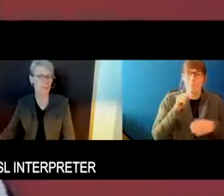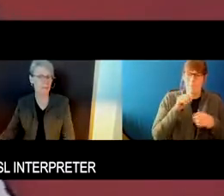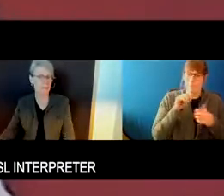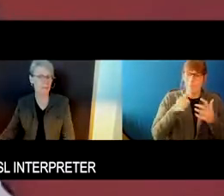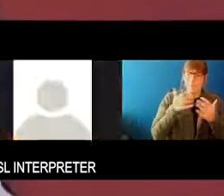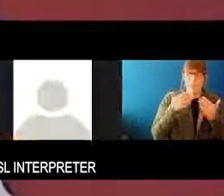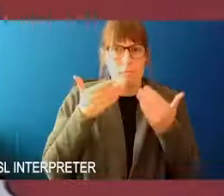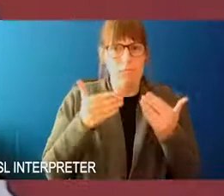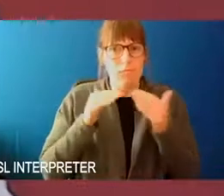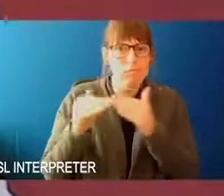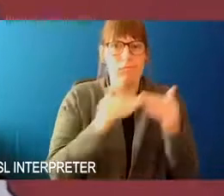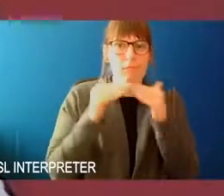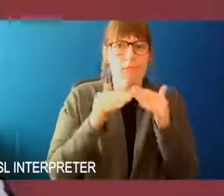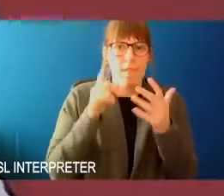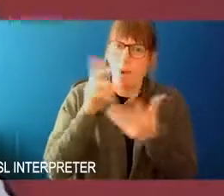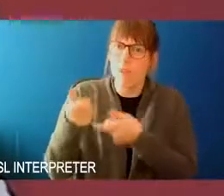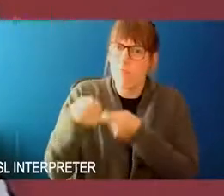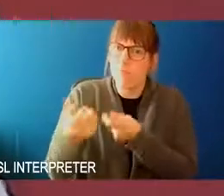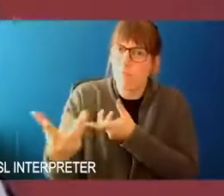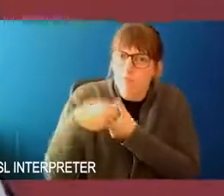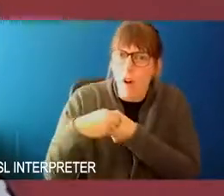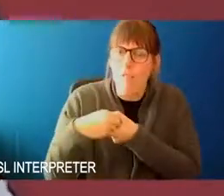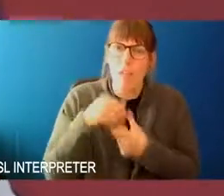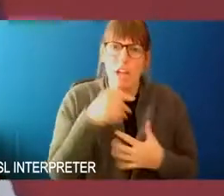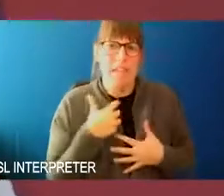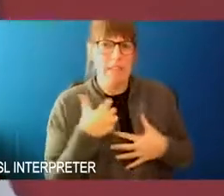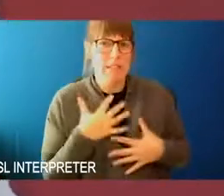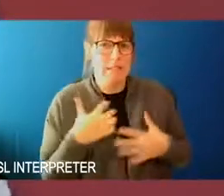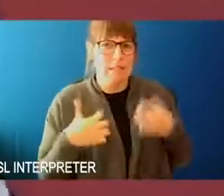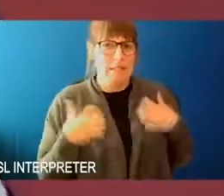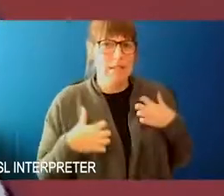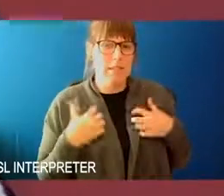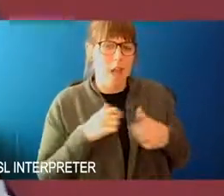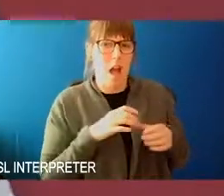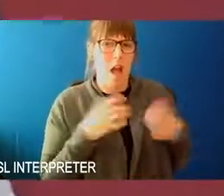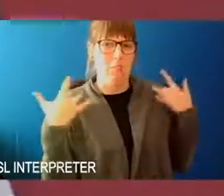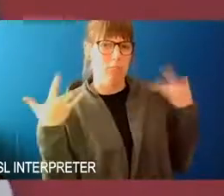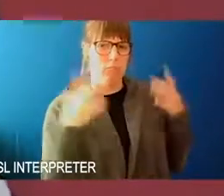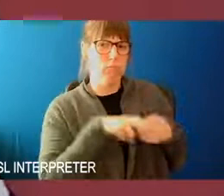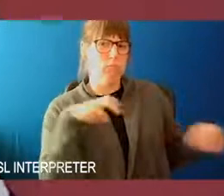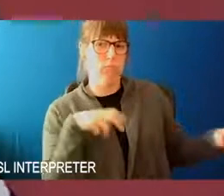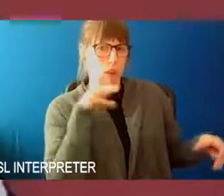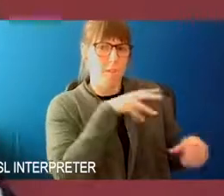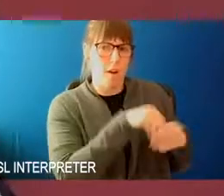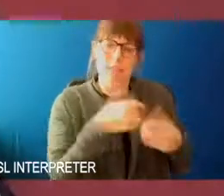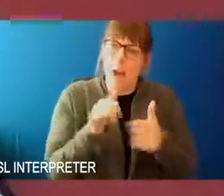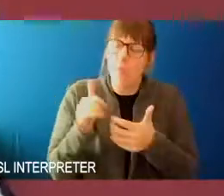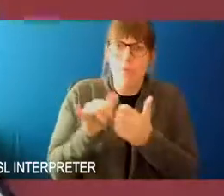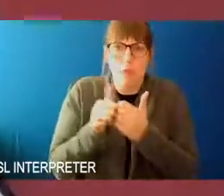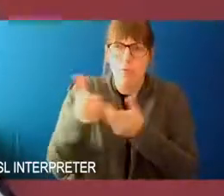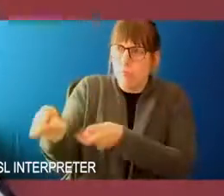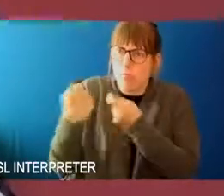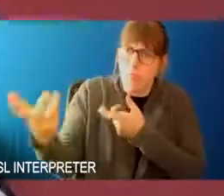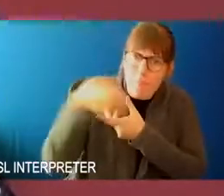injustice, but in a way that is a call to action for people to take part, instead of be so scared of that conversation that they back out of the